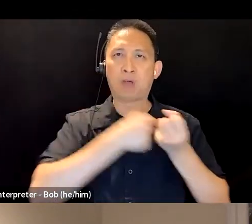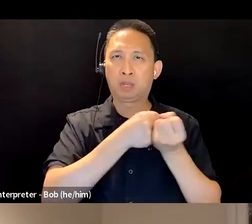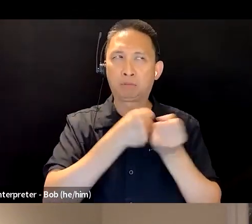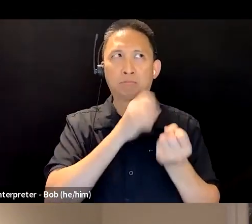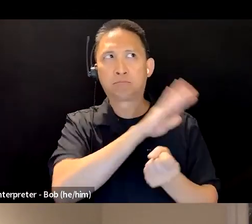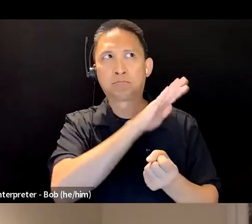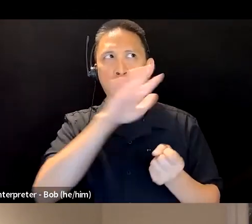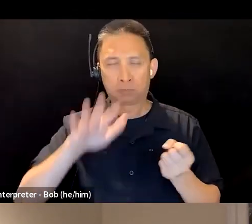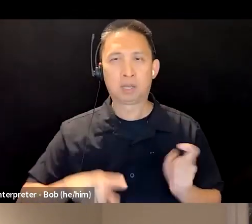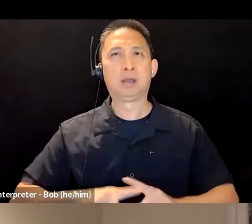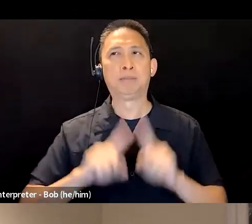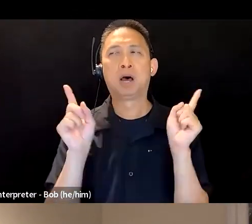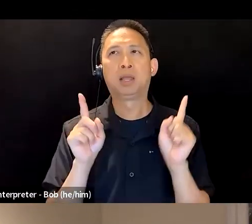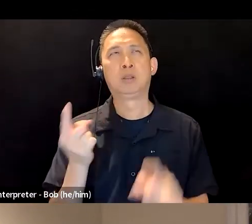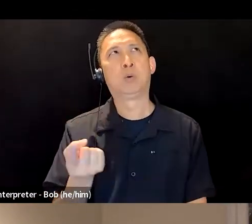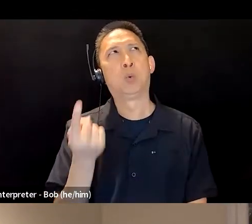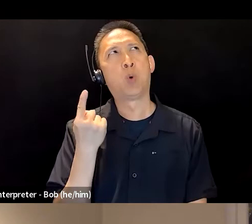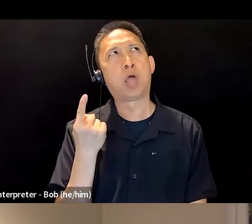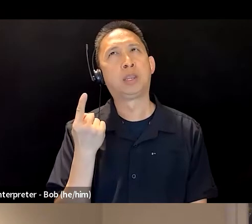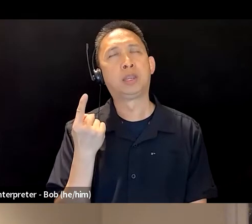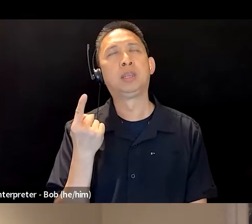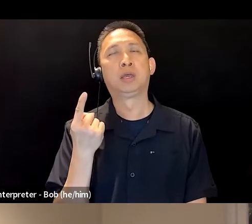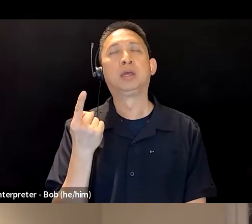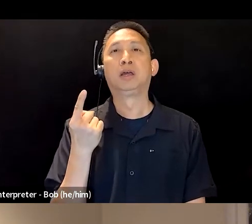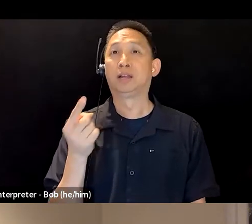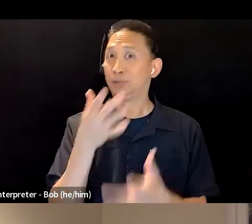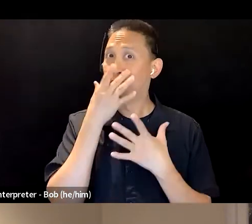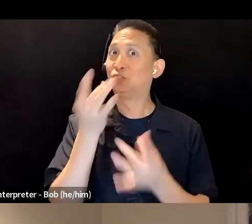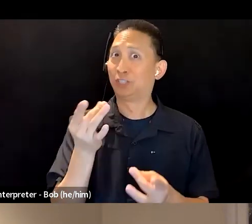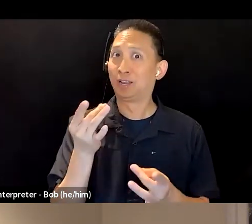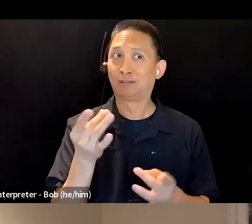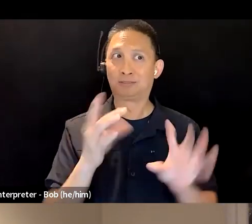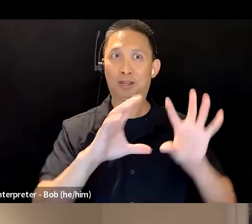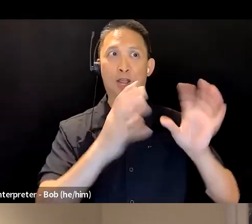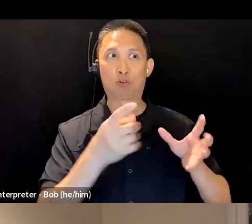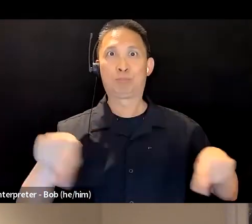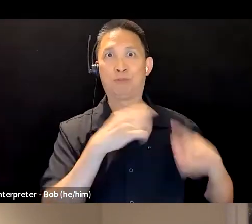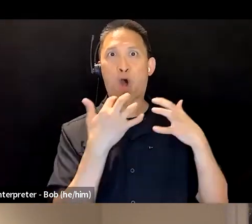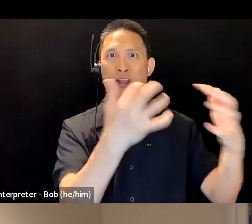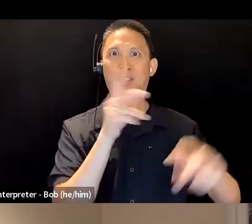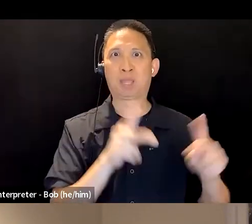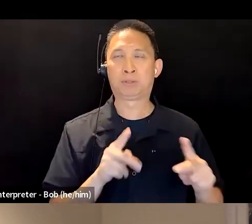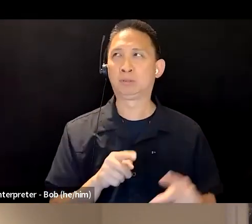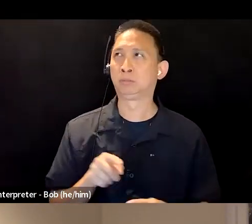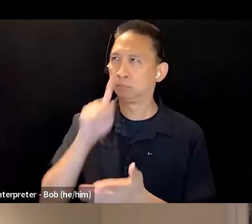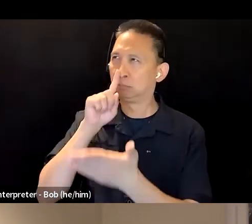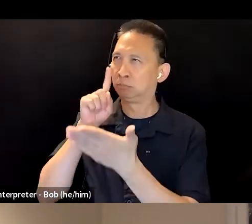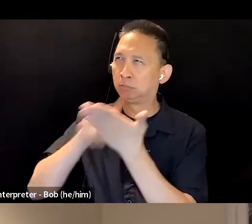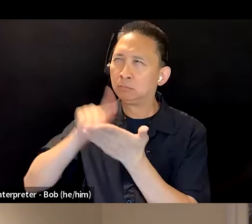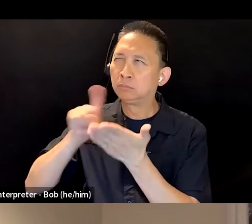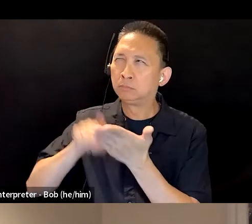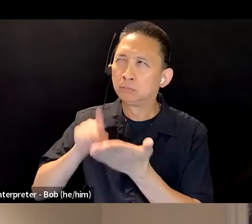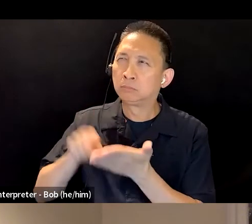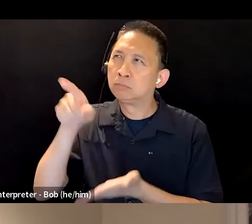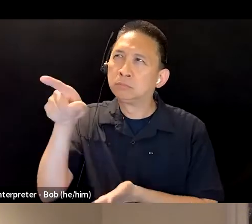And one of them came under scrutiny by a group of people who said there isn't sufficient stories